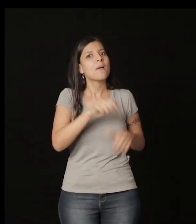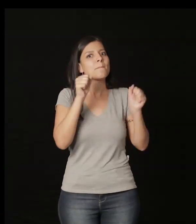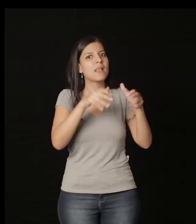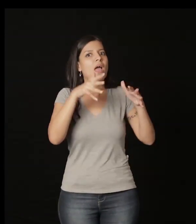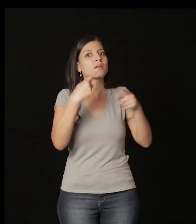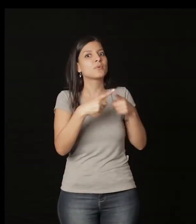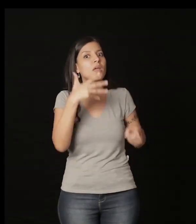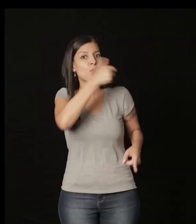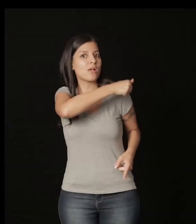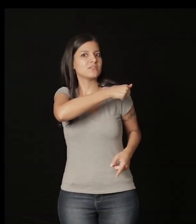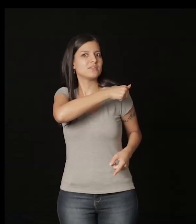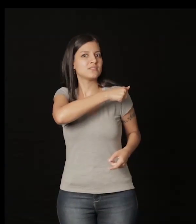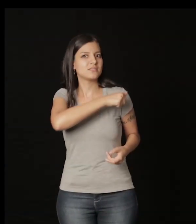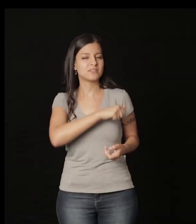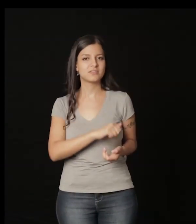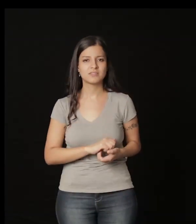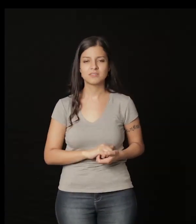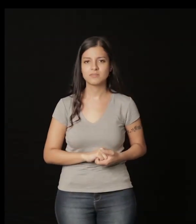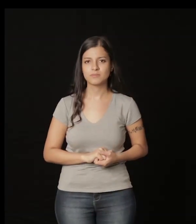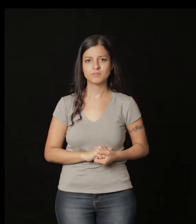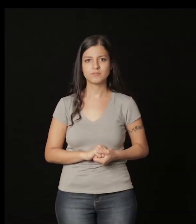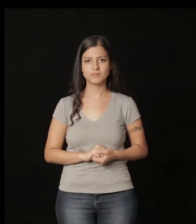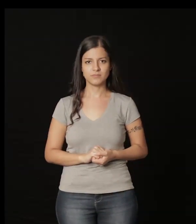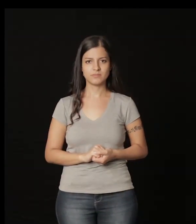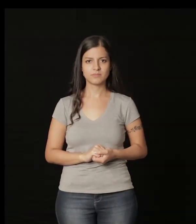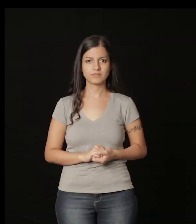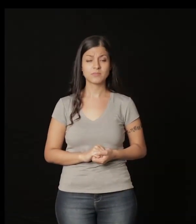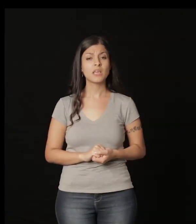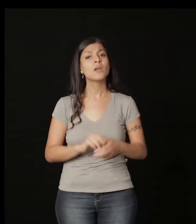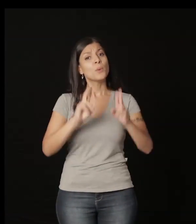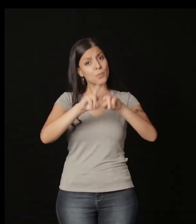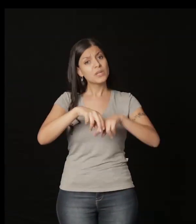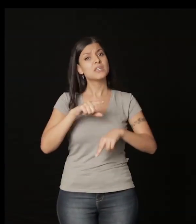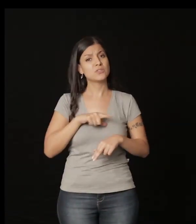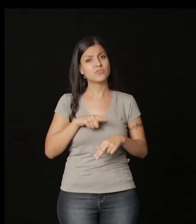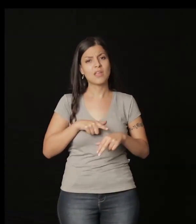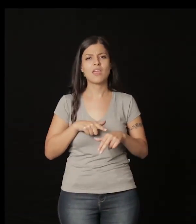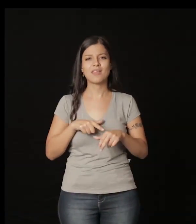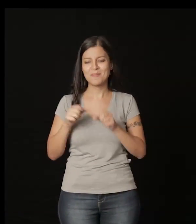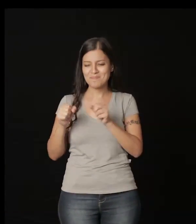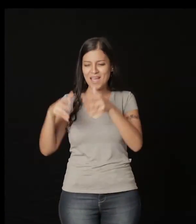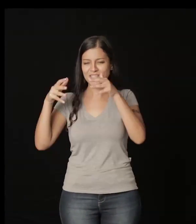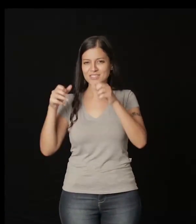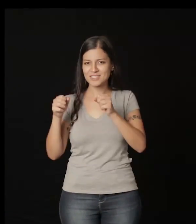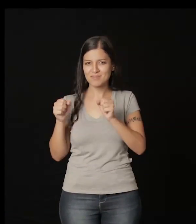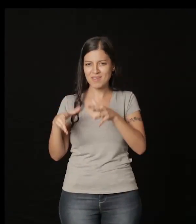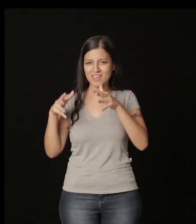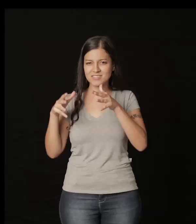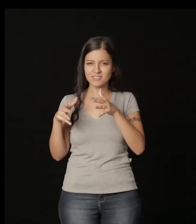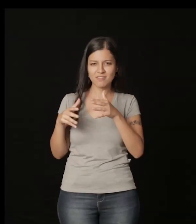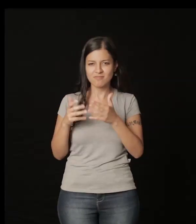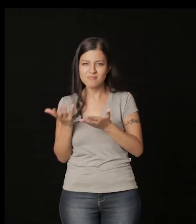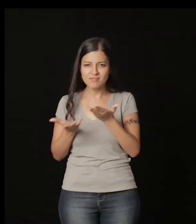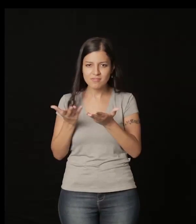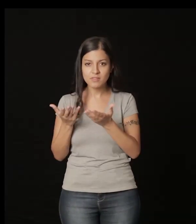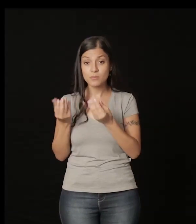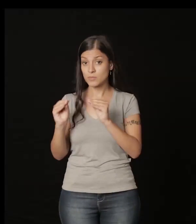coin, basically. And that's why there's these magic tricks in there.